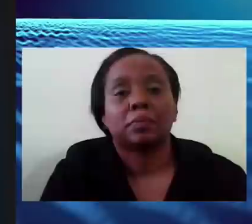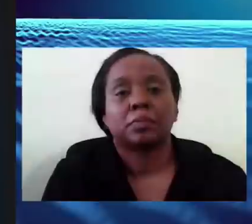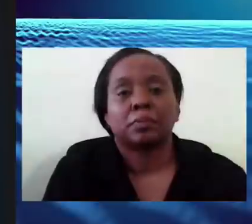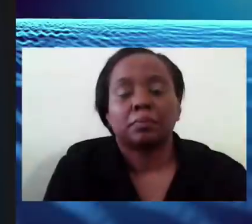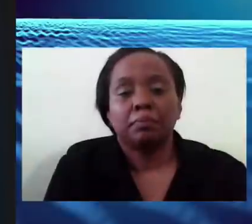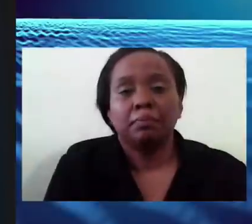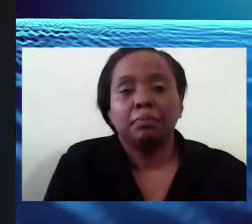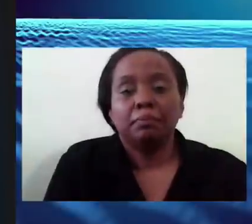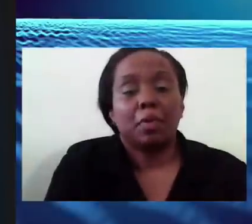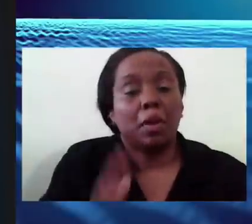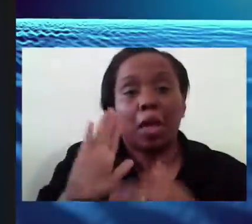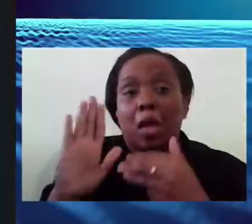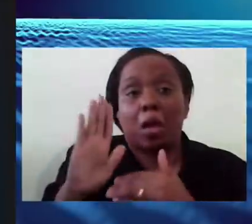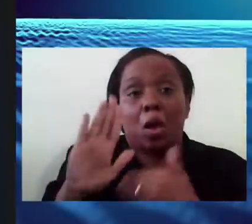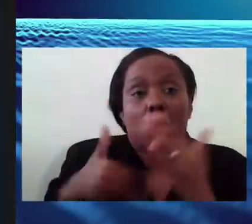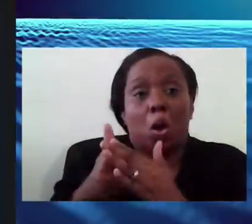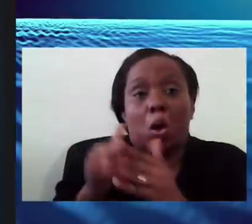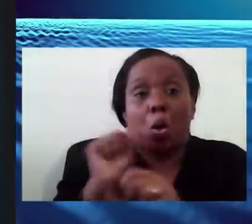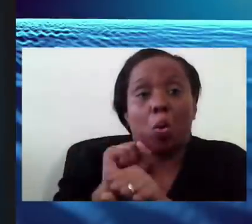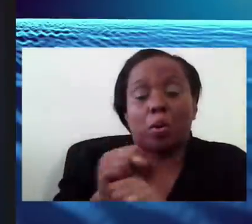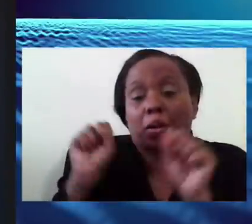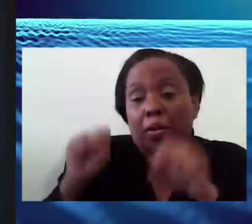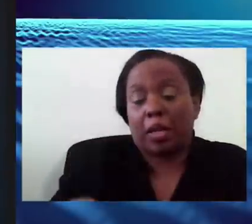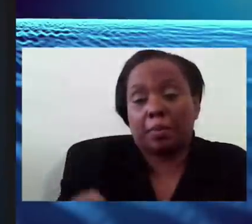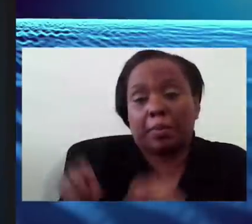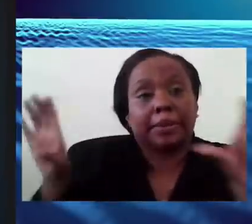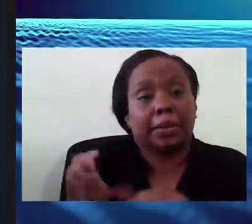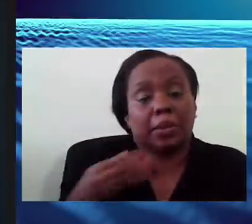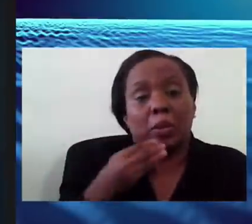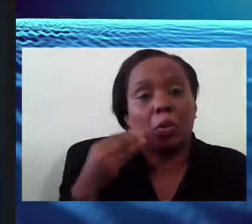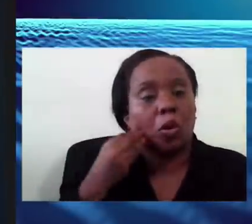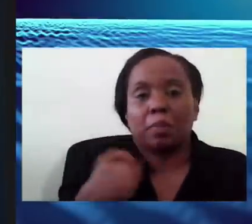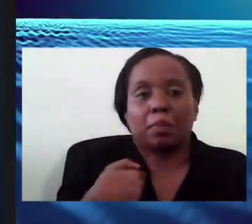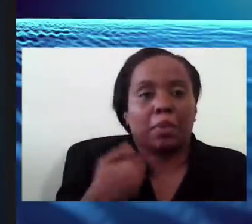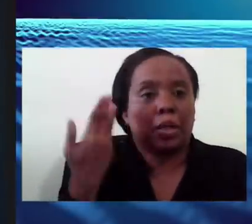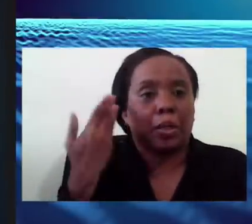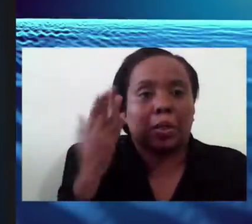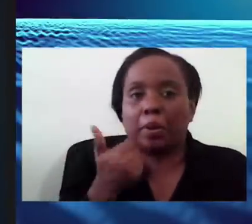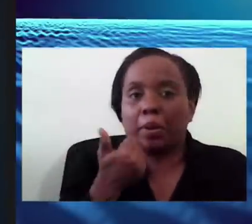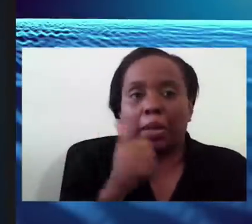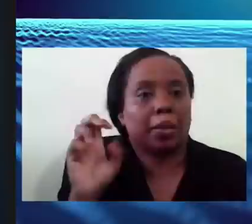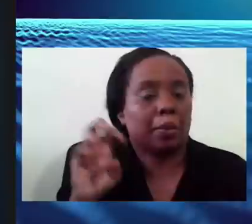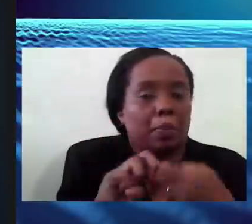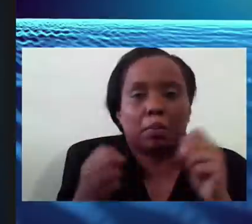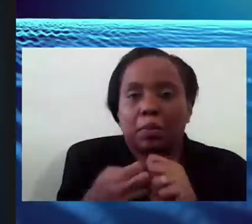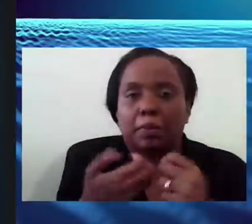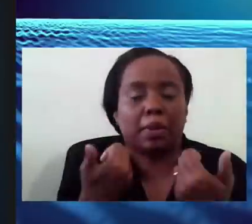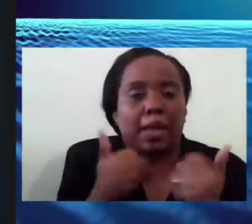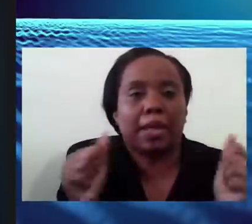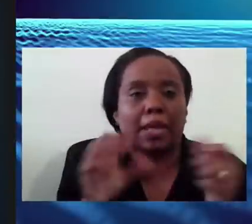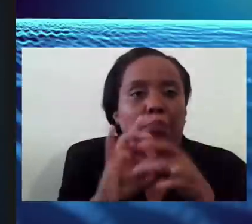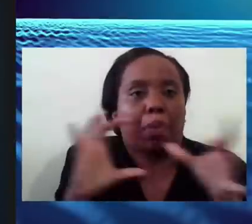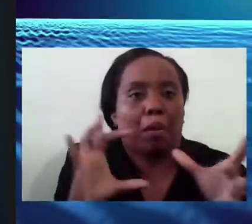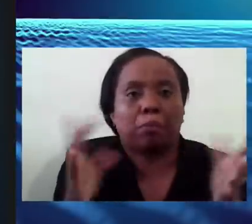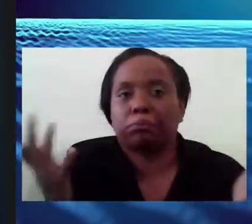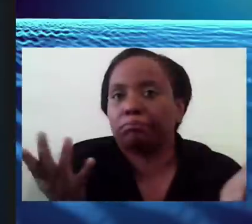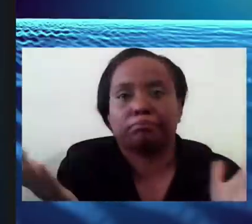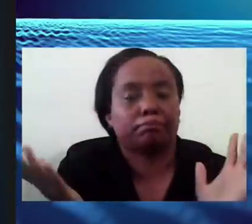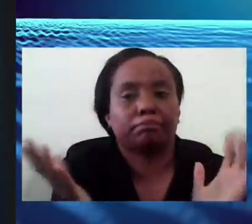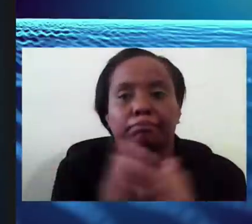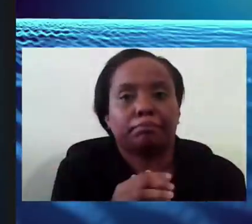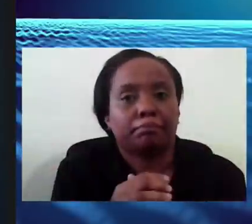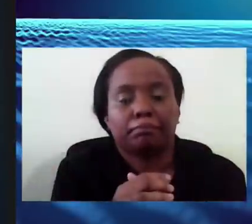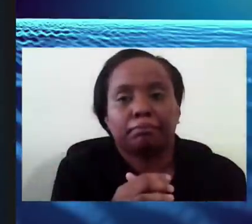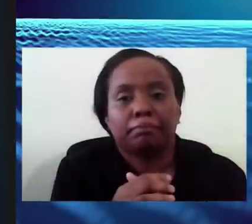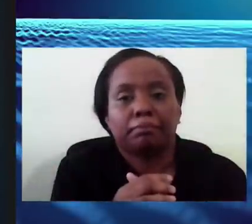been done remotely. I do not understand that there has been any interruption of the remote aspect of it, but